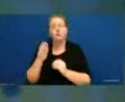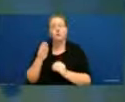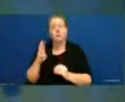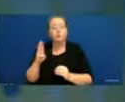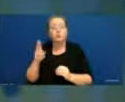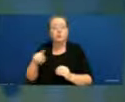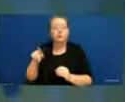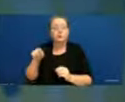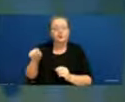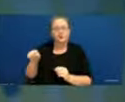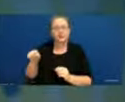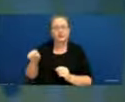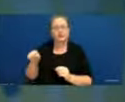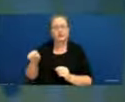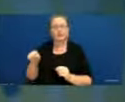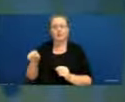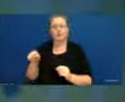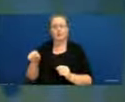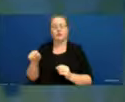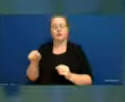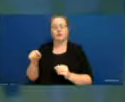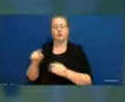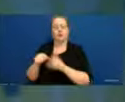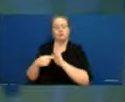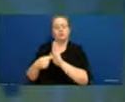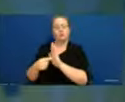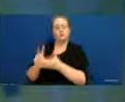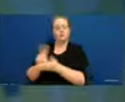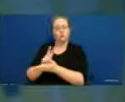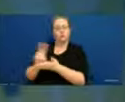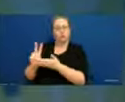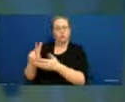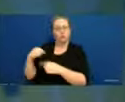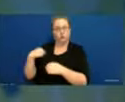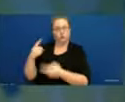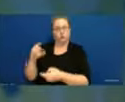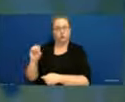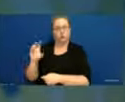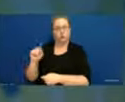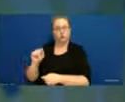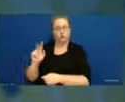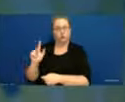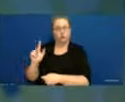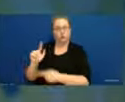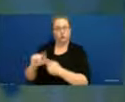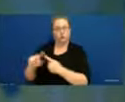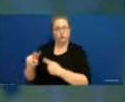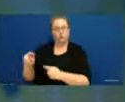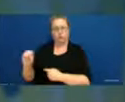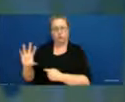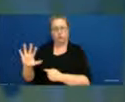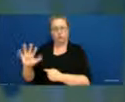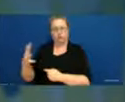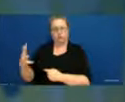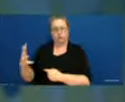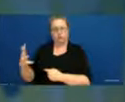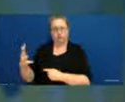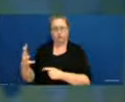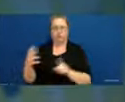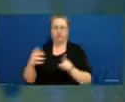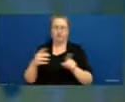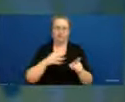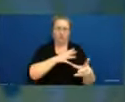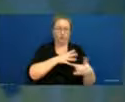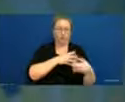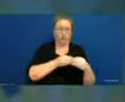the blue graph on the right-hand side reflects the last 2 weeks between October 23rd to November 5th. And